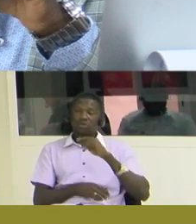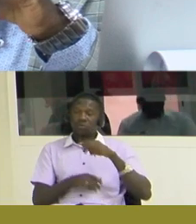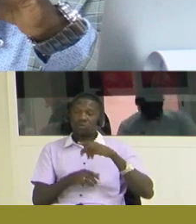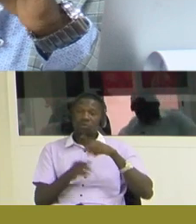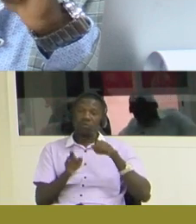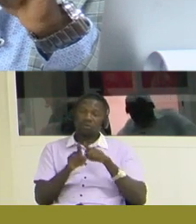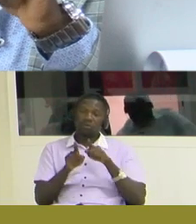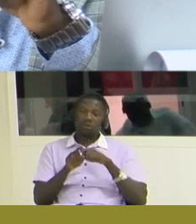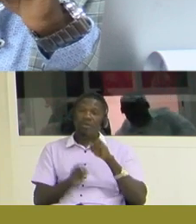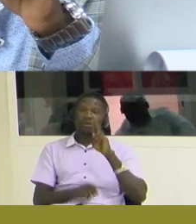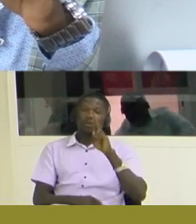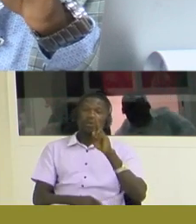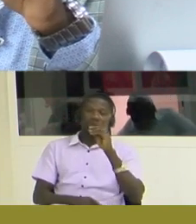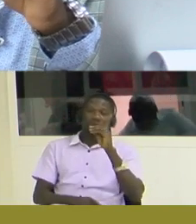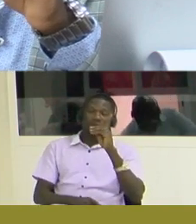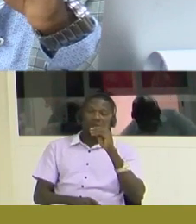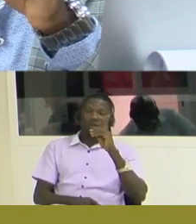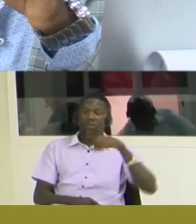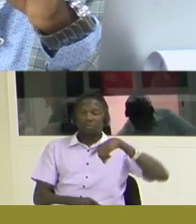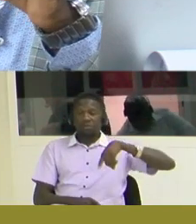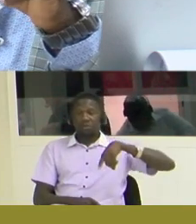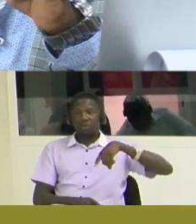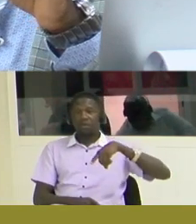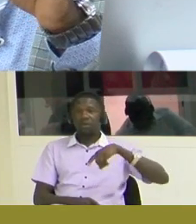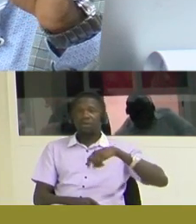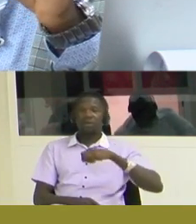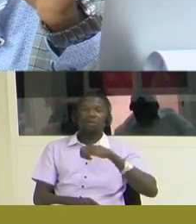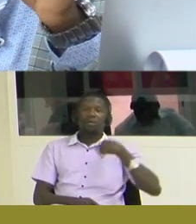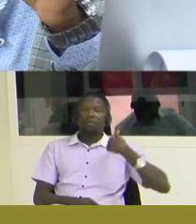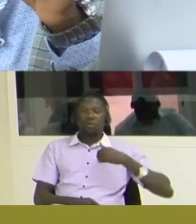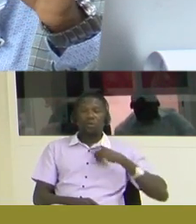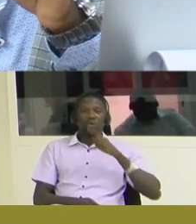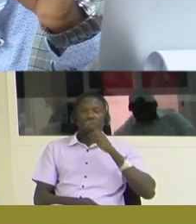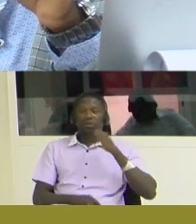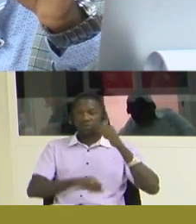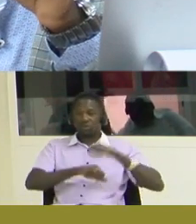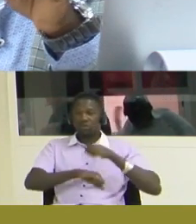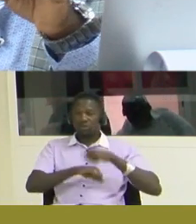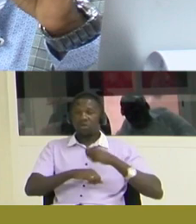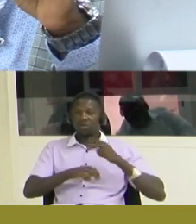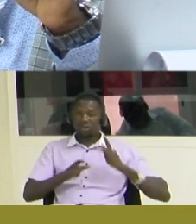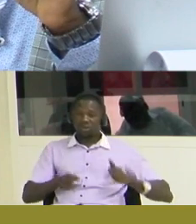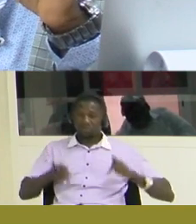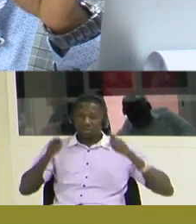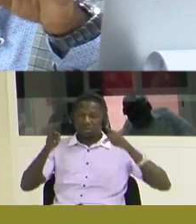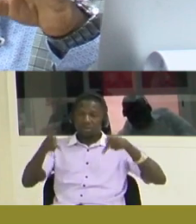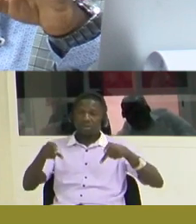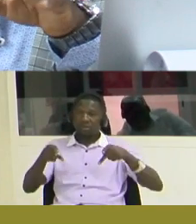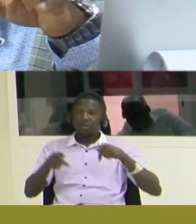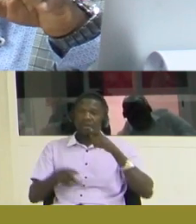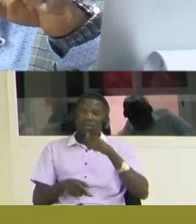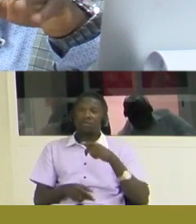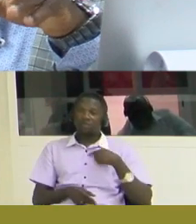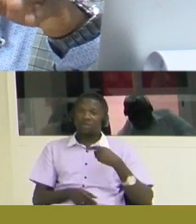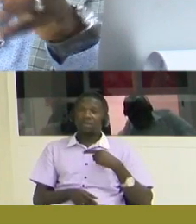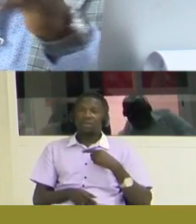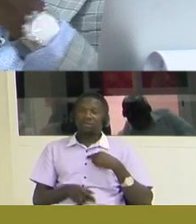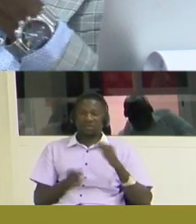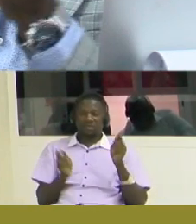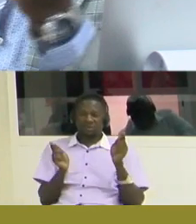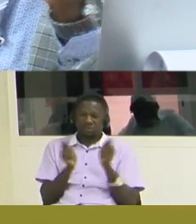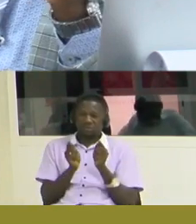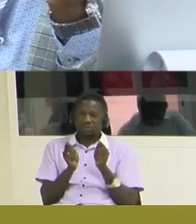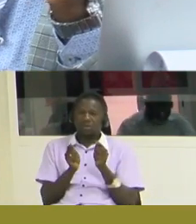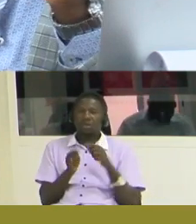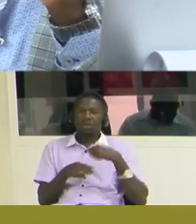UDP people who are tortured at the bridge that is very likely to be short and